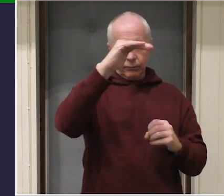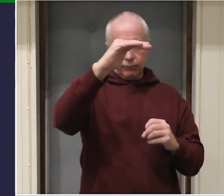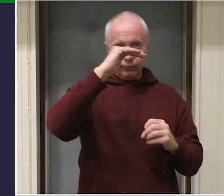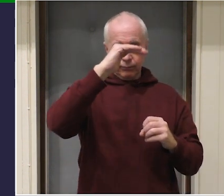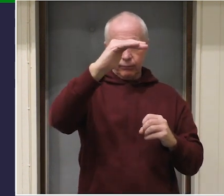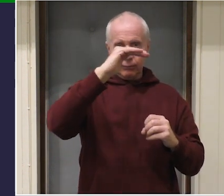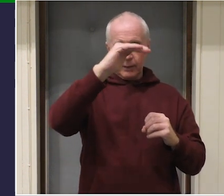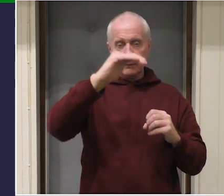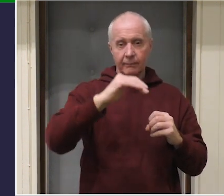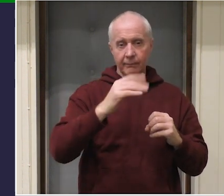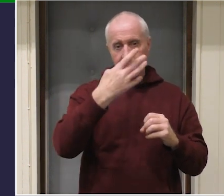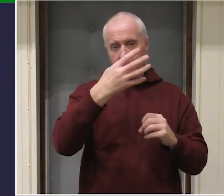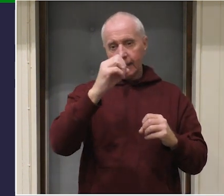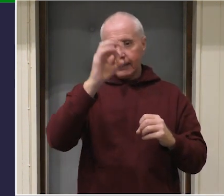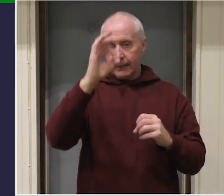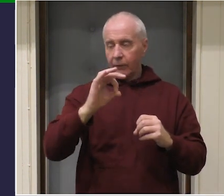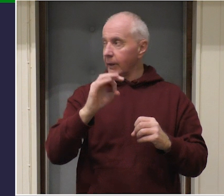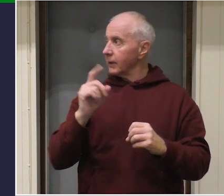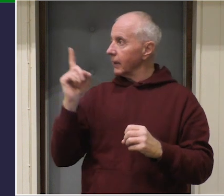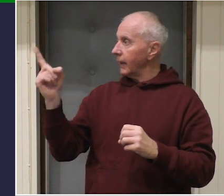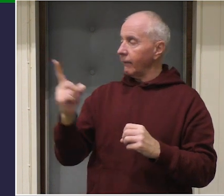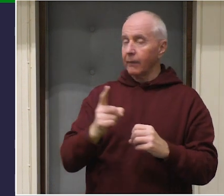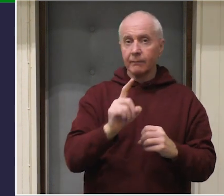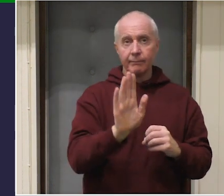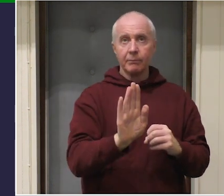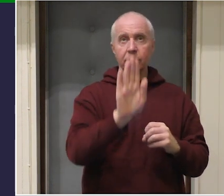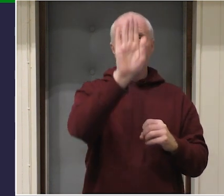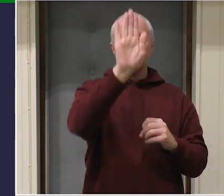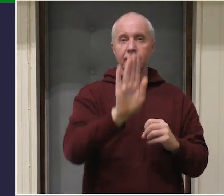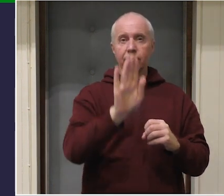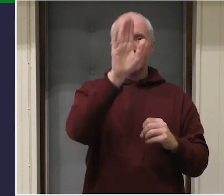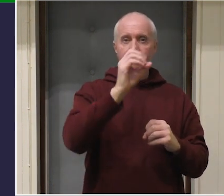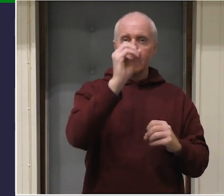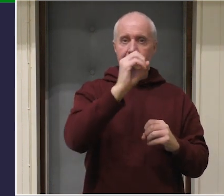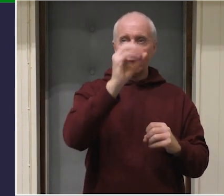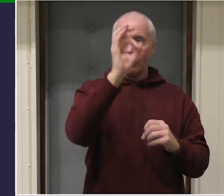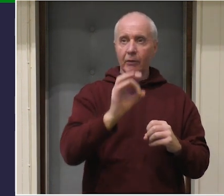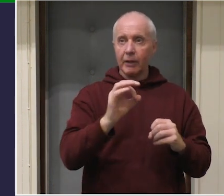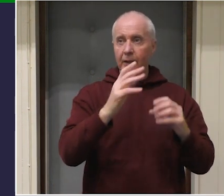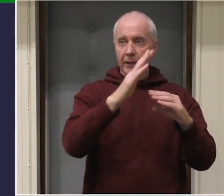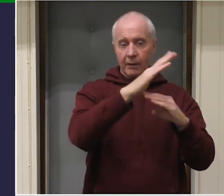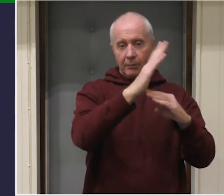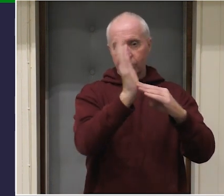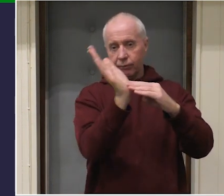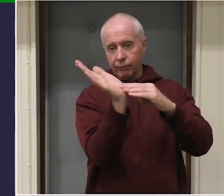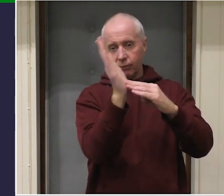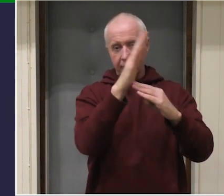inclination of 90 degrees. If it's like that, it's face on, has an inclination of 0 degrees. We can have everything in between because we do